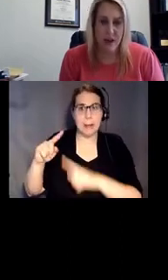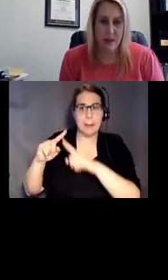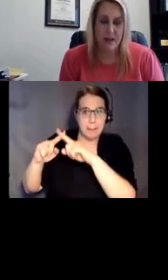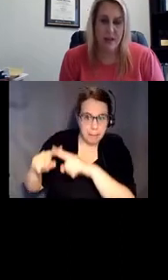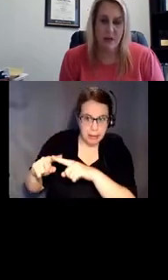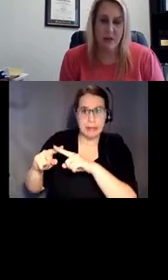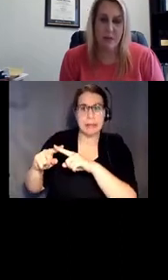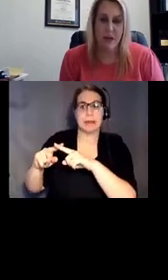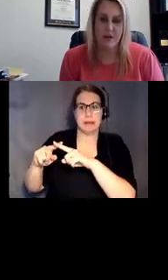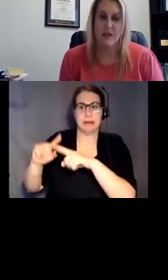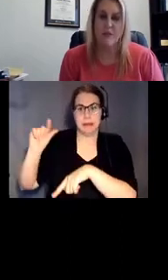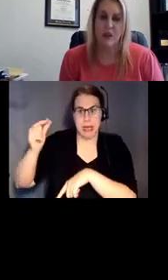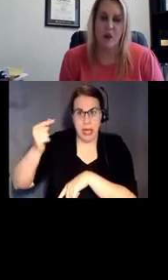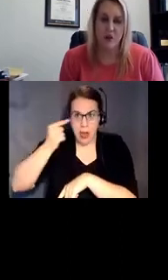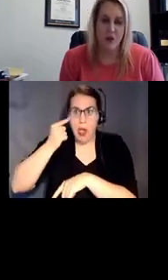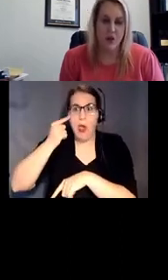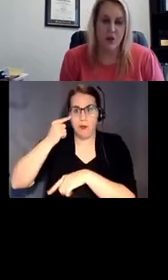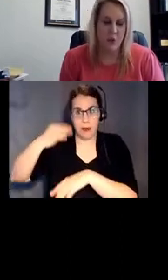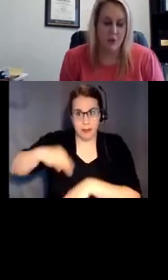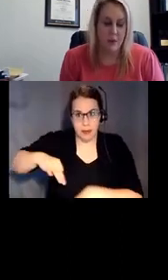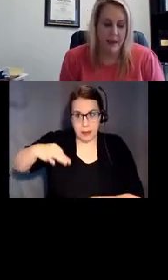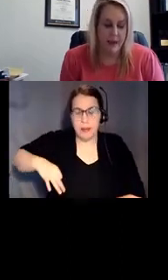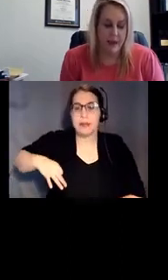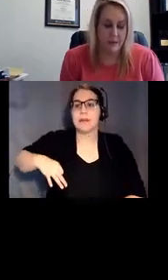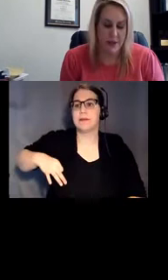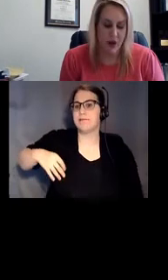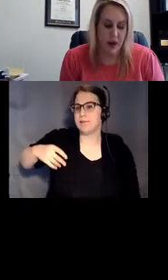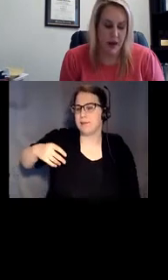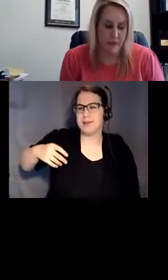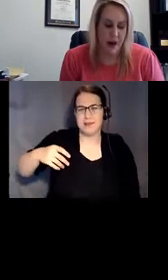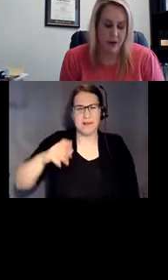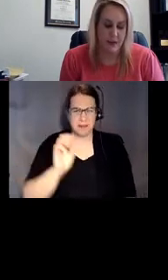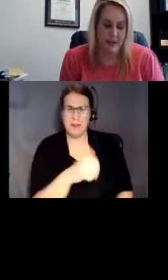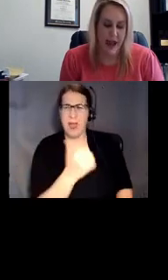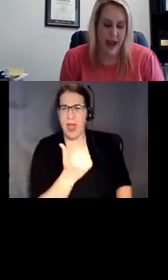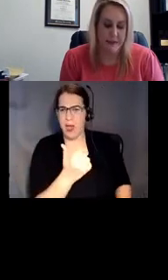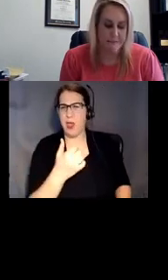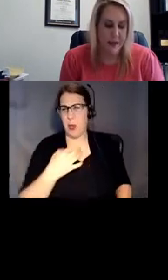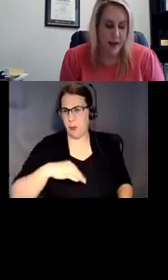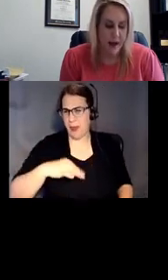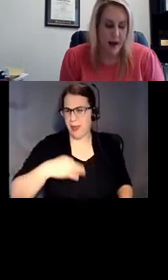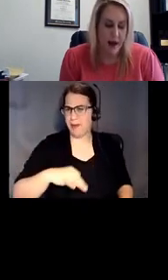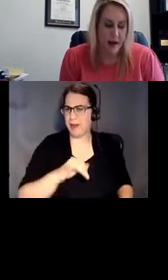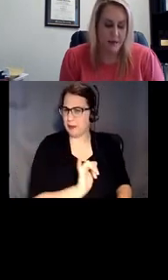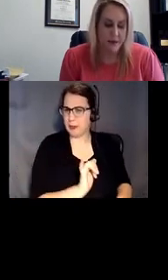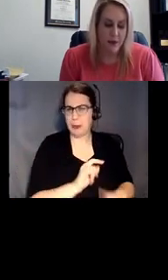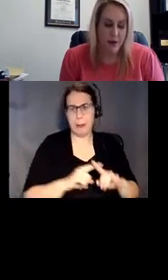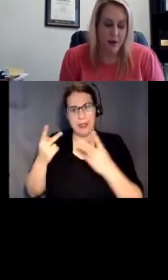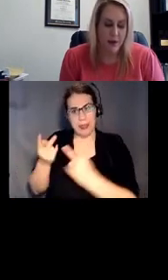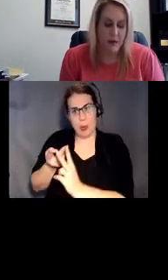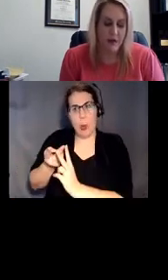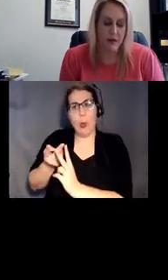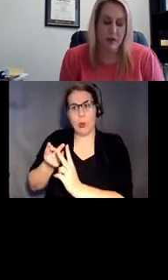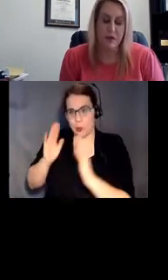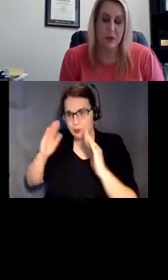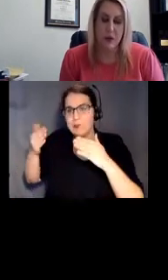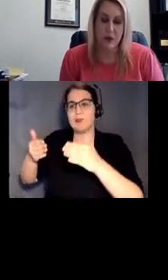additional asset-based government benefits, but those are the two that we're mainly going to be talking about today.